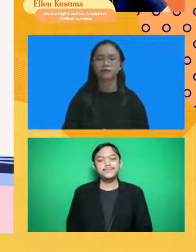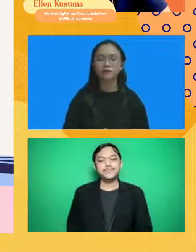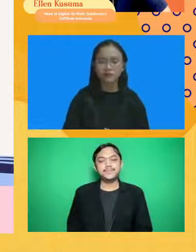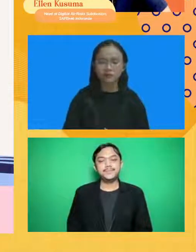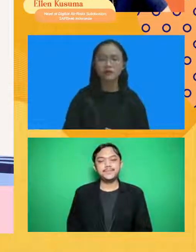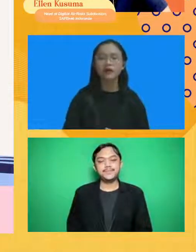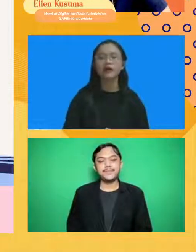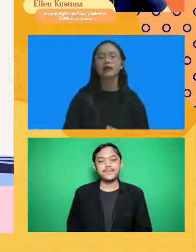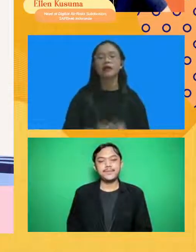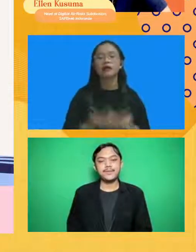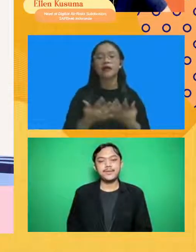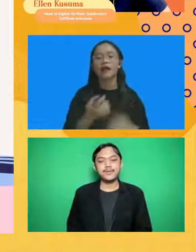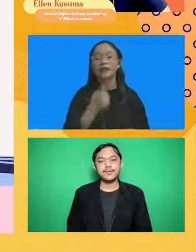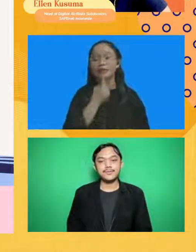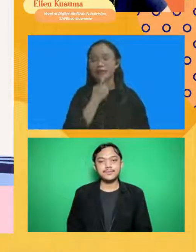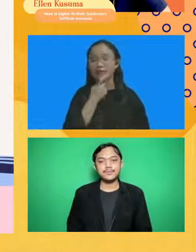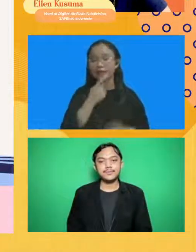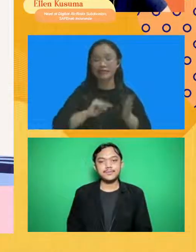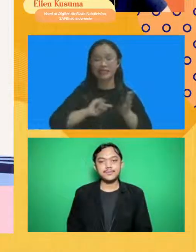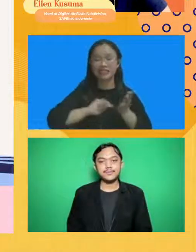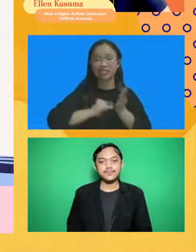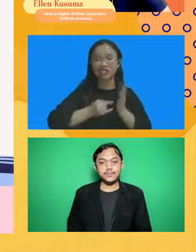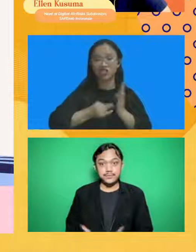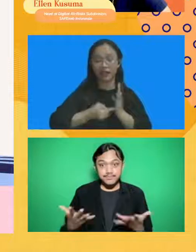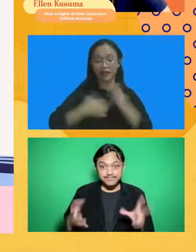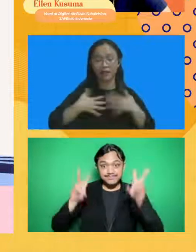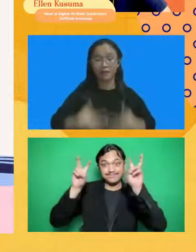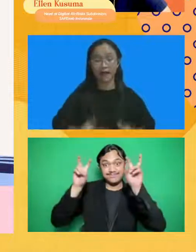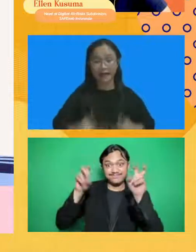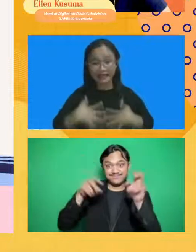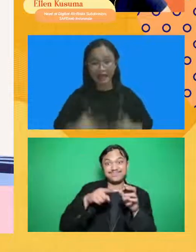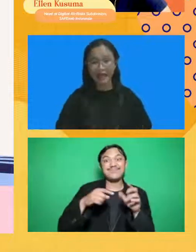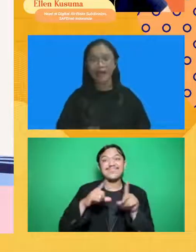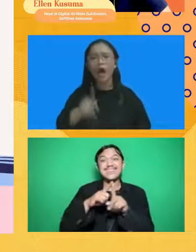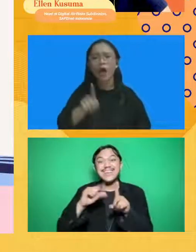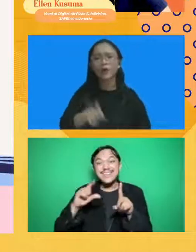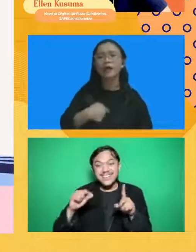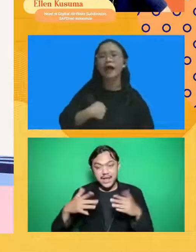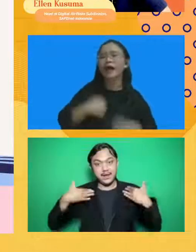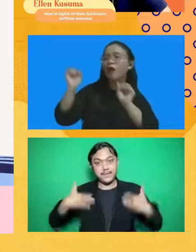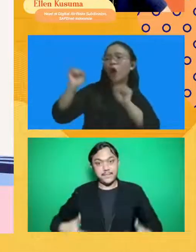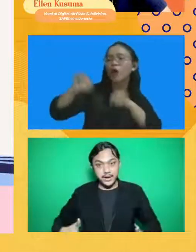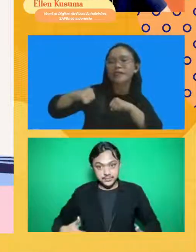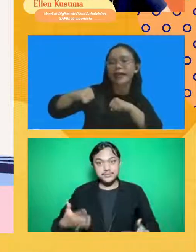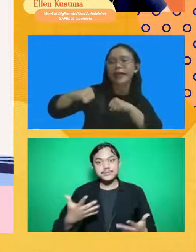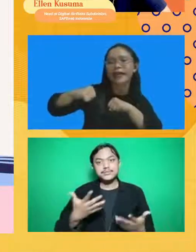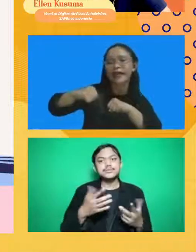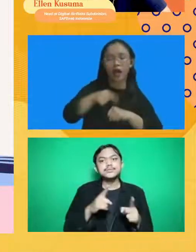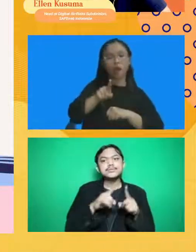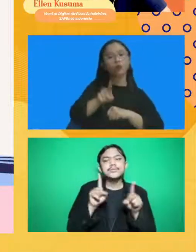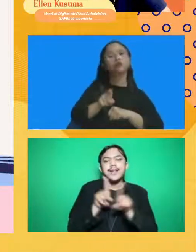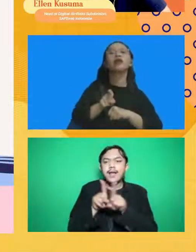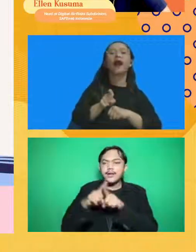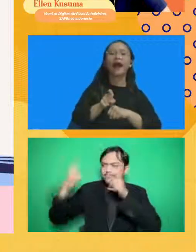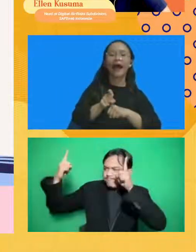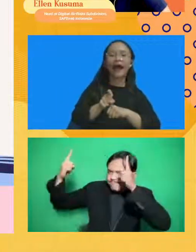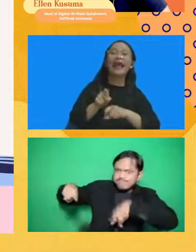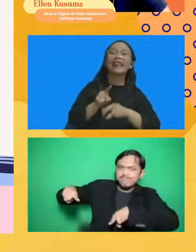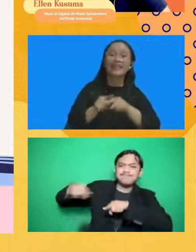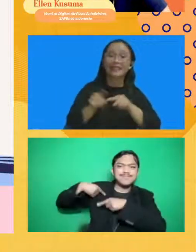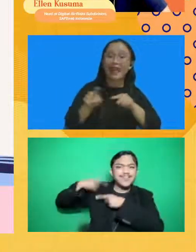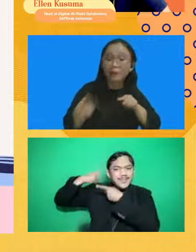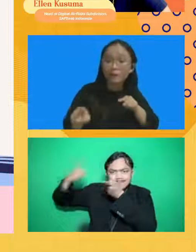body is produced by our consent or not. It could stay up